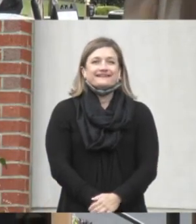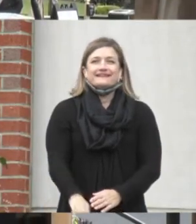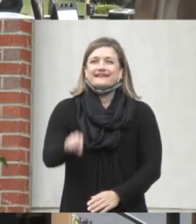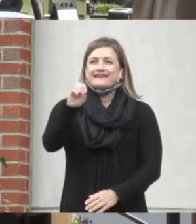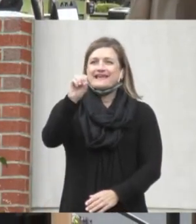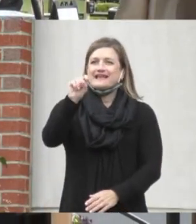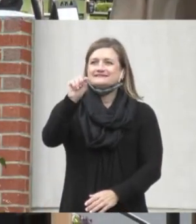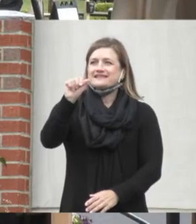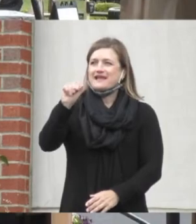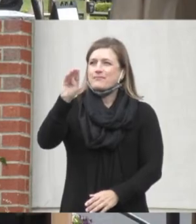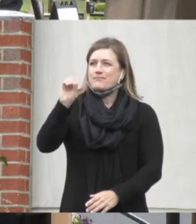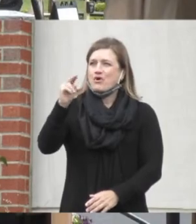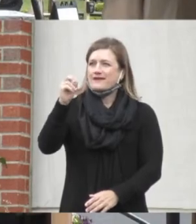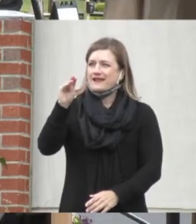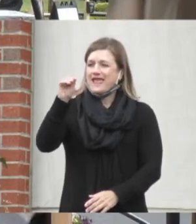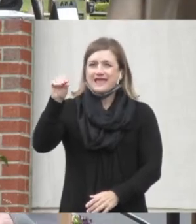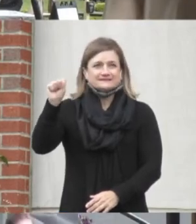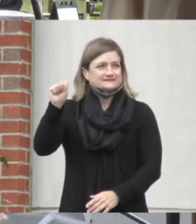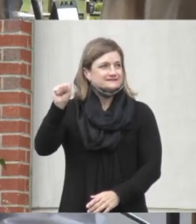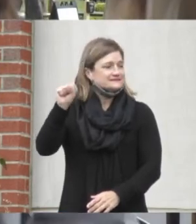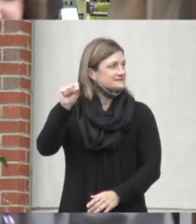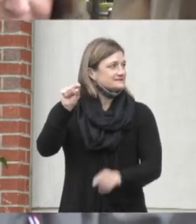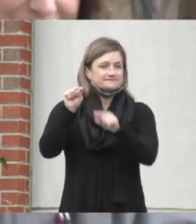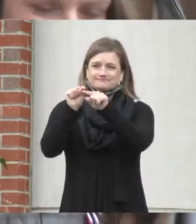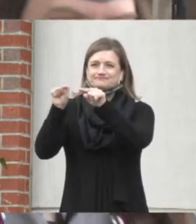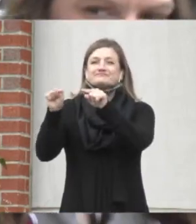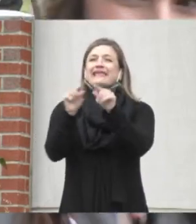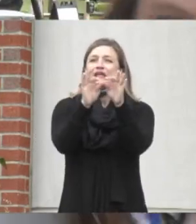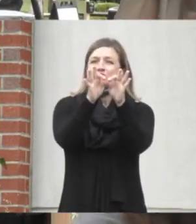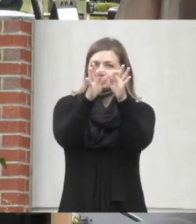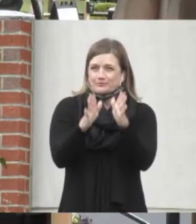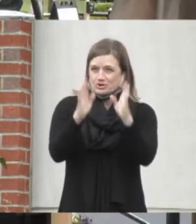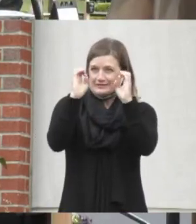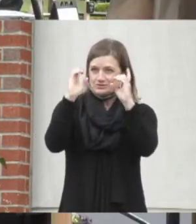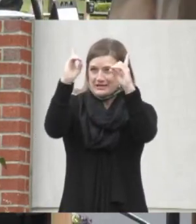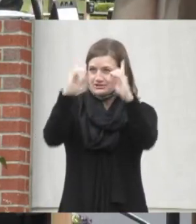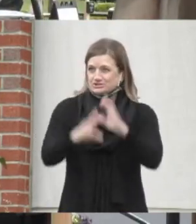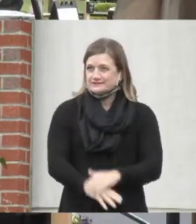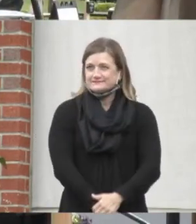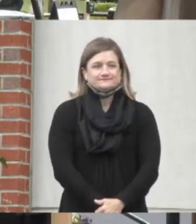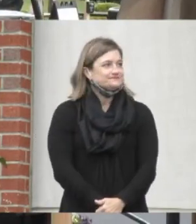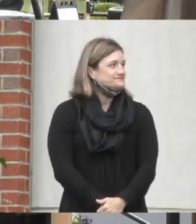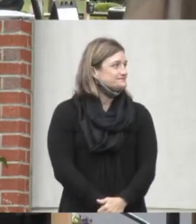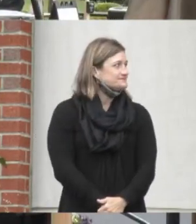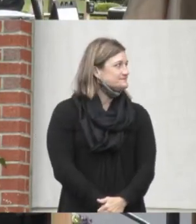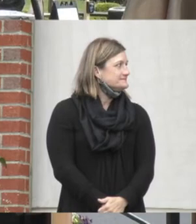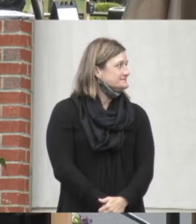Esta Vahina Pedra Rajita, Interpreter Education.